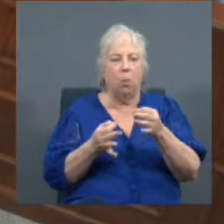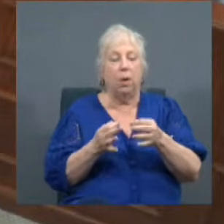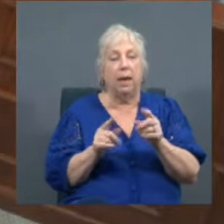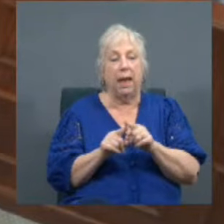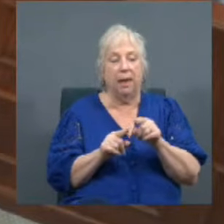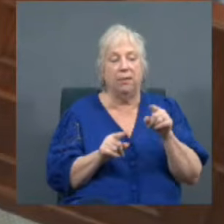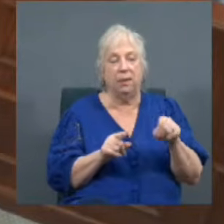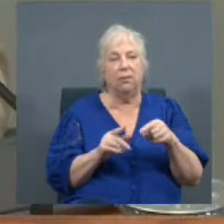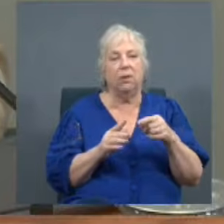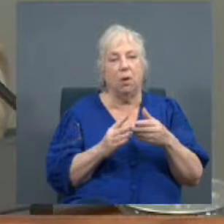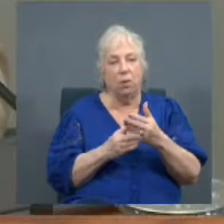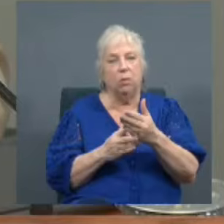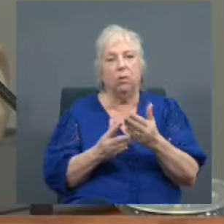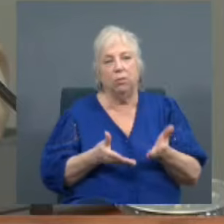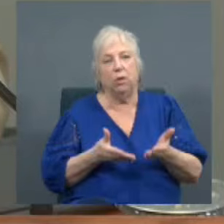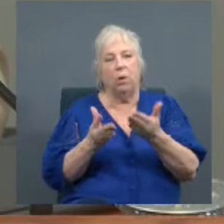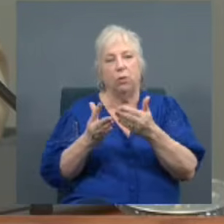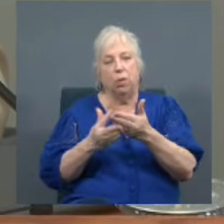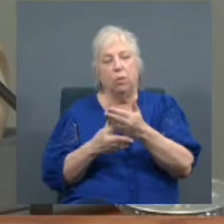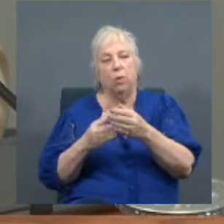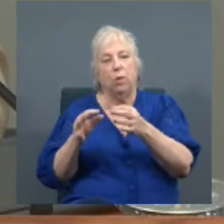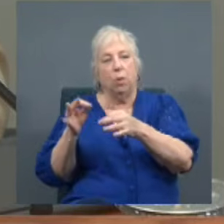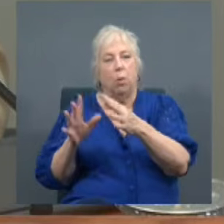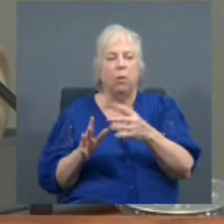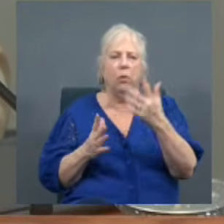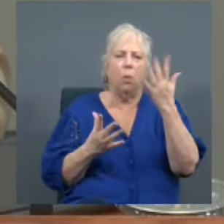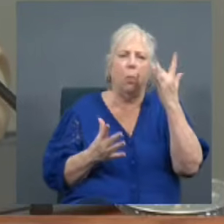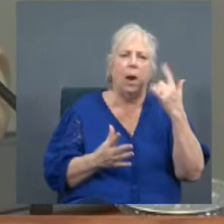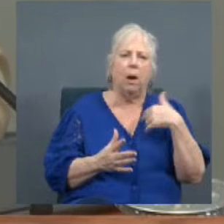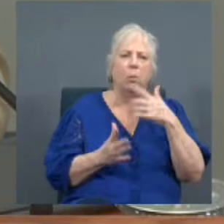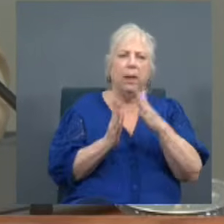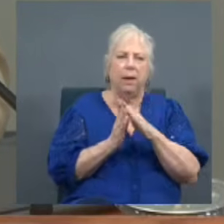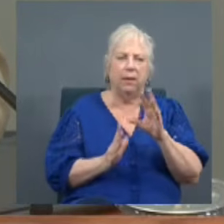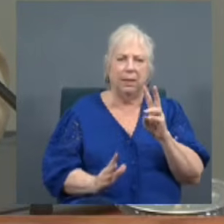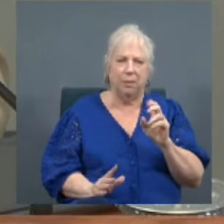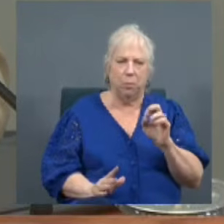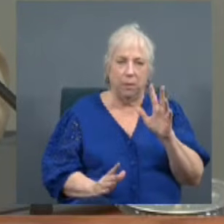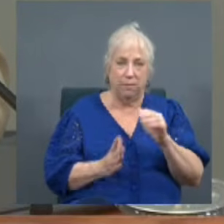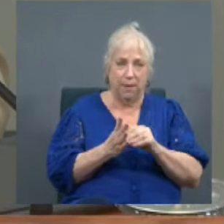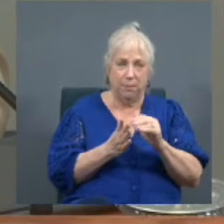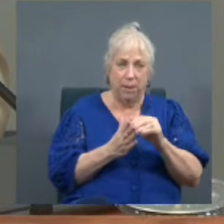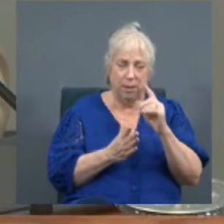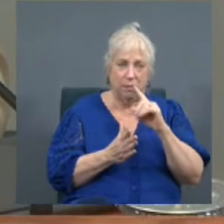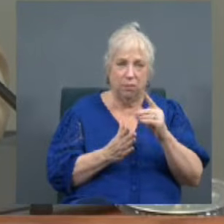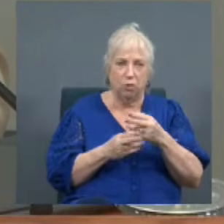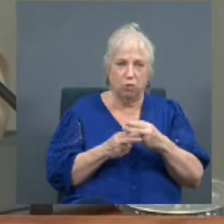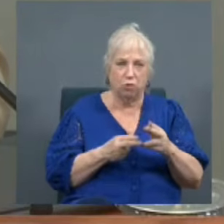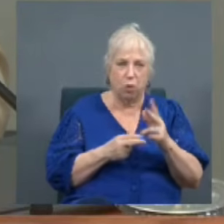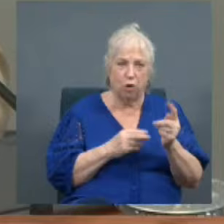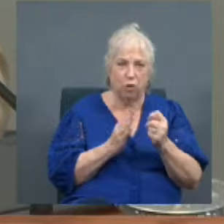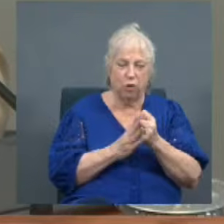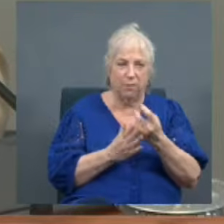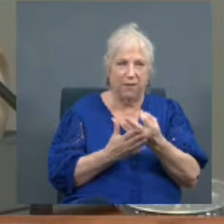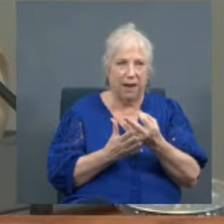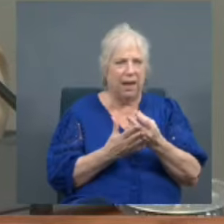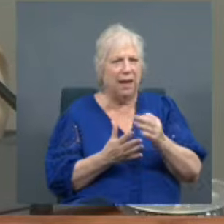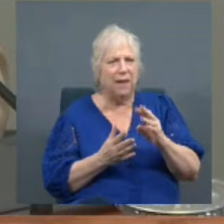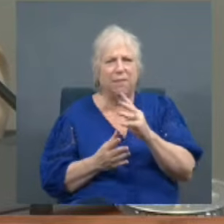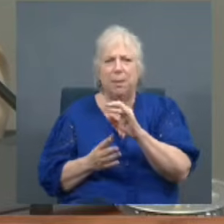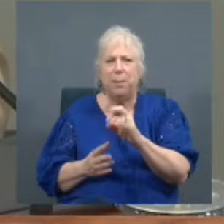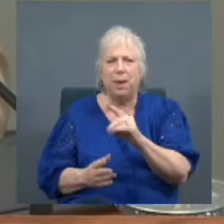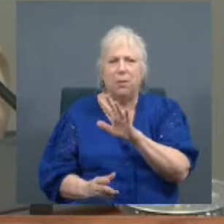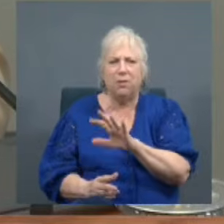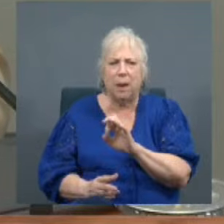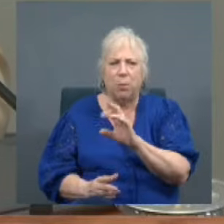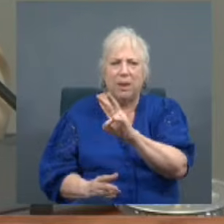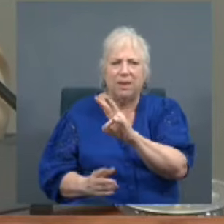through. So why are we asking for 6.5 million short-term financing? If the bid was